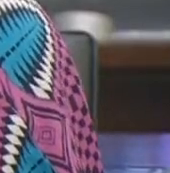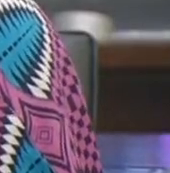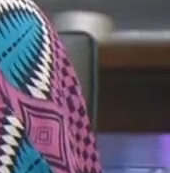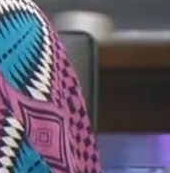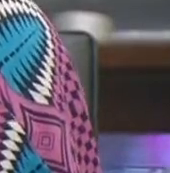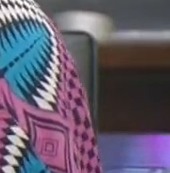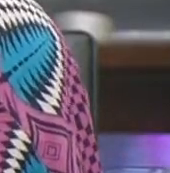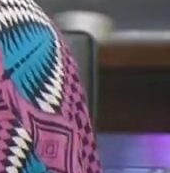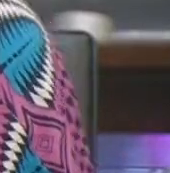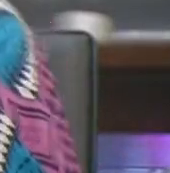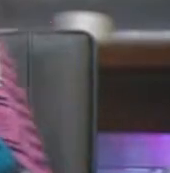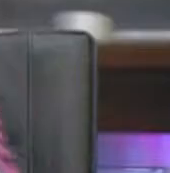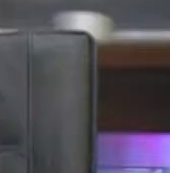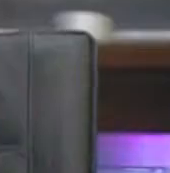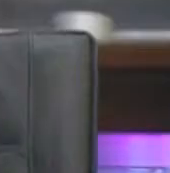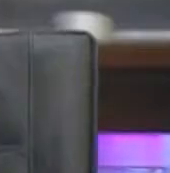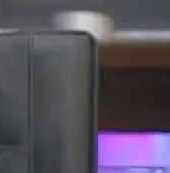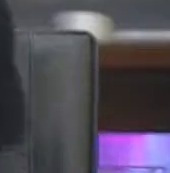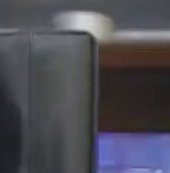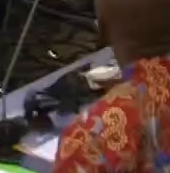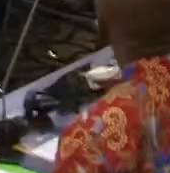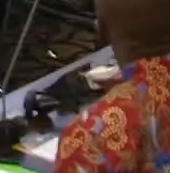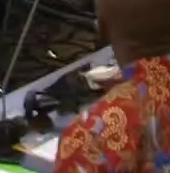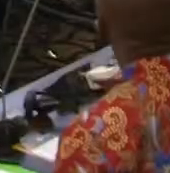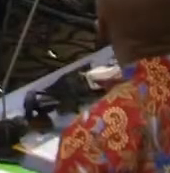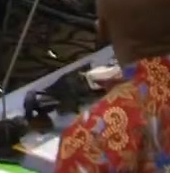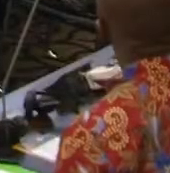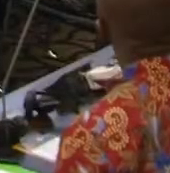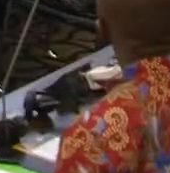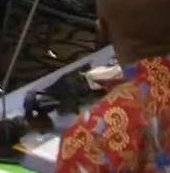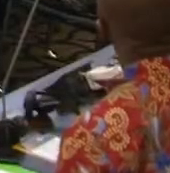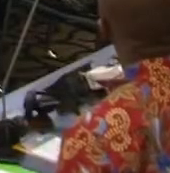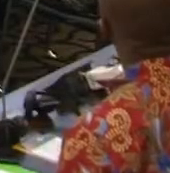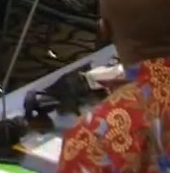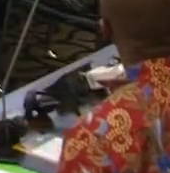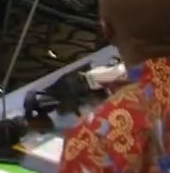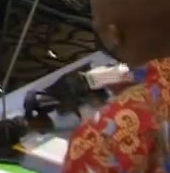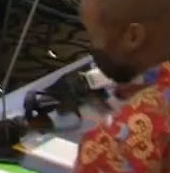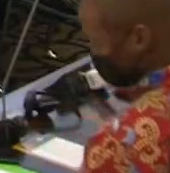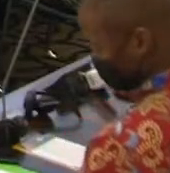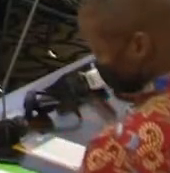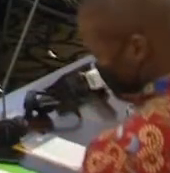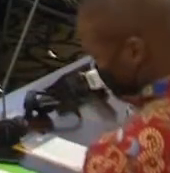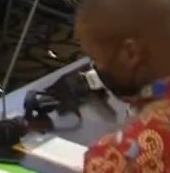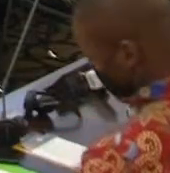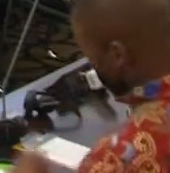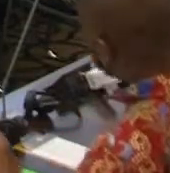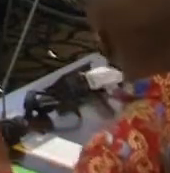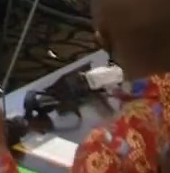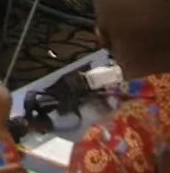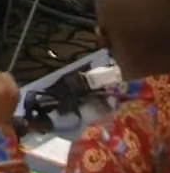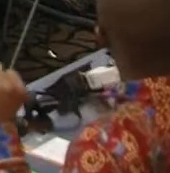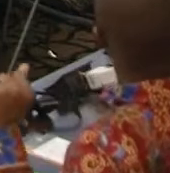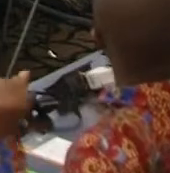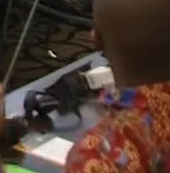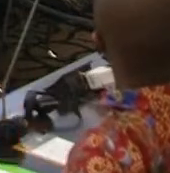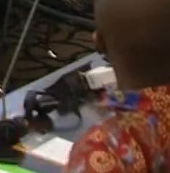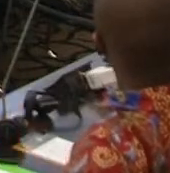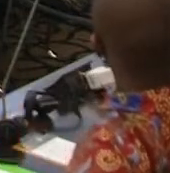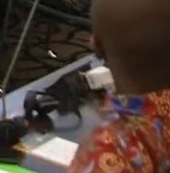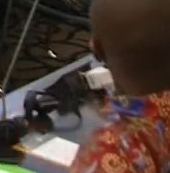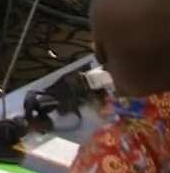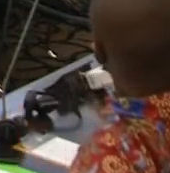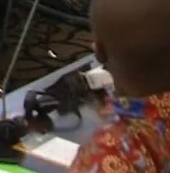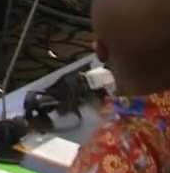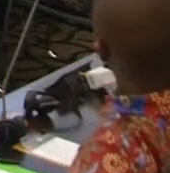want to bring that to your attention. Thank you very much, Honorable Kwahube. Your point is noted.